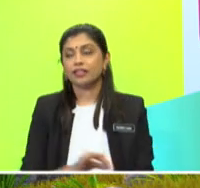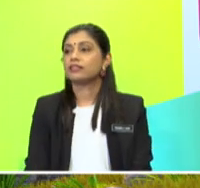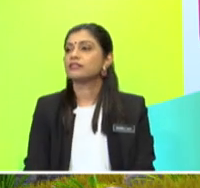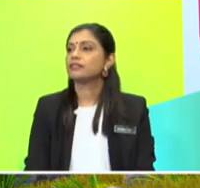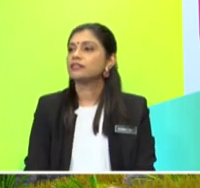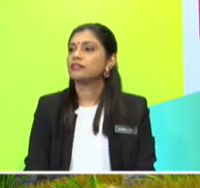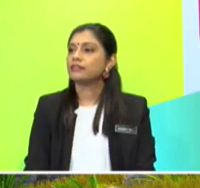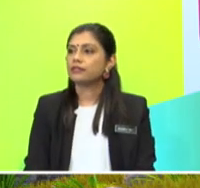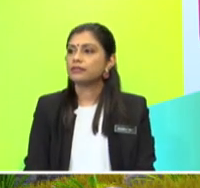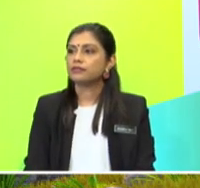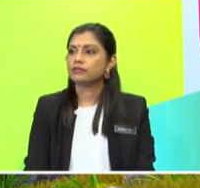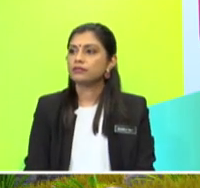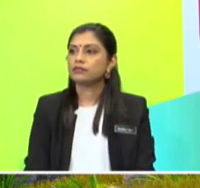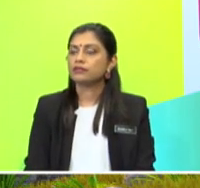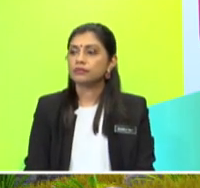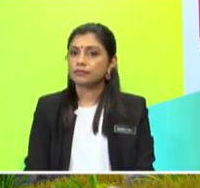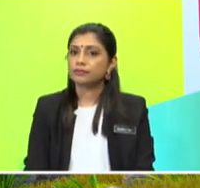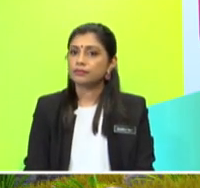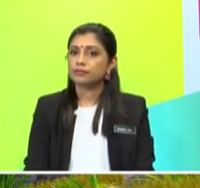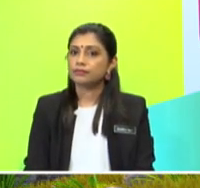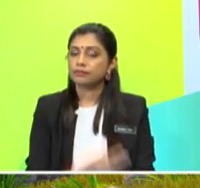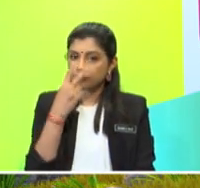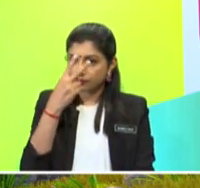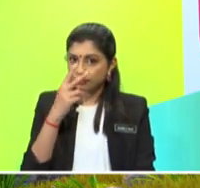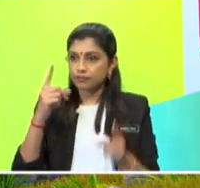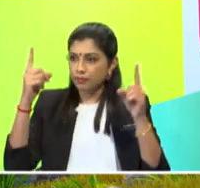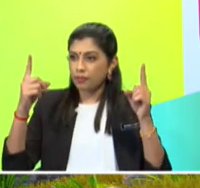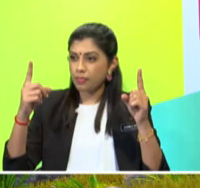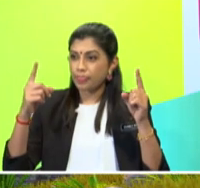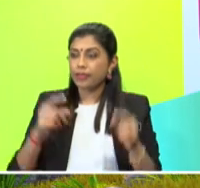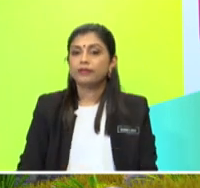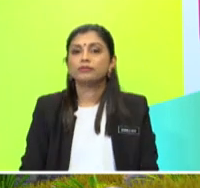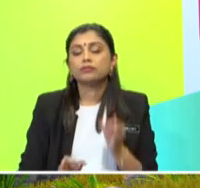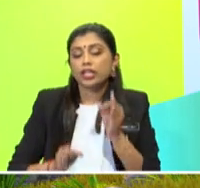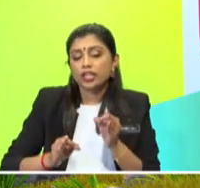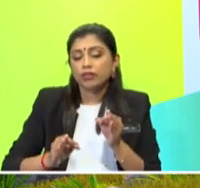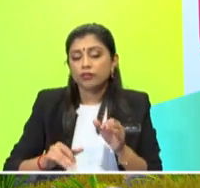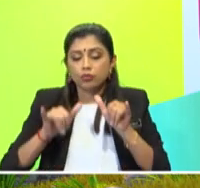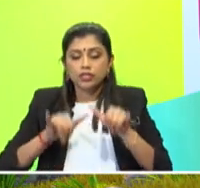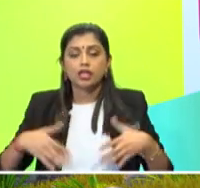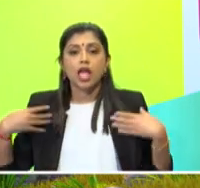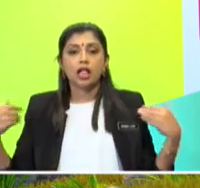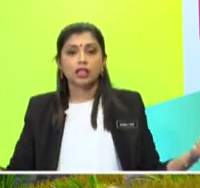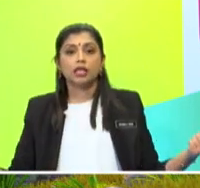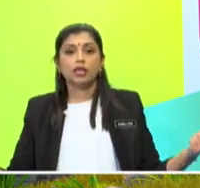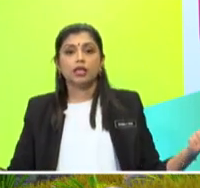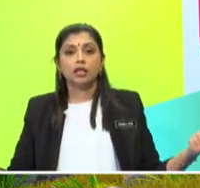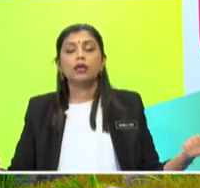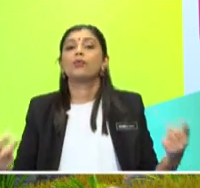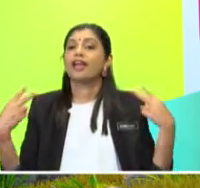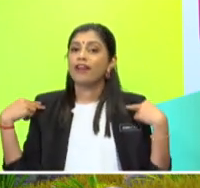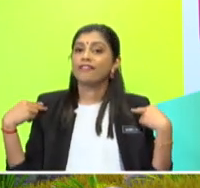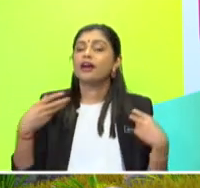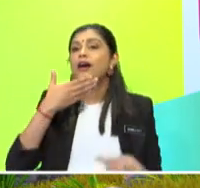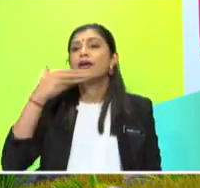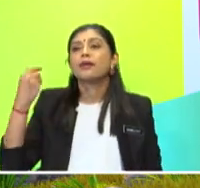Ku just did? So this is the so what of stay healthy. So Sean, if we stay healthy, what's next? Have a better life. So